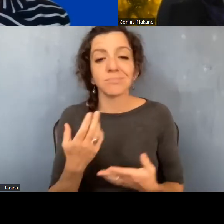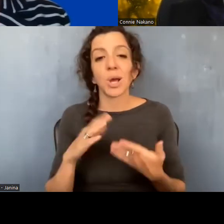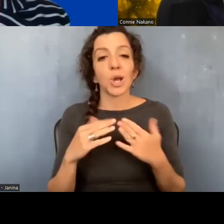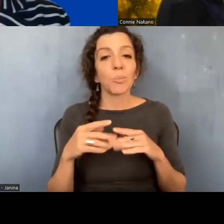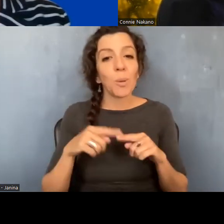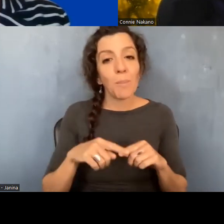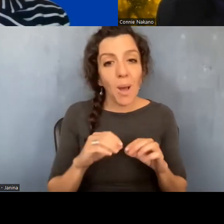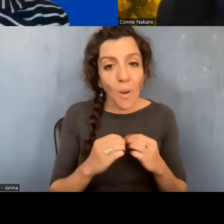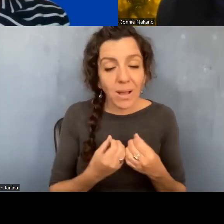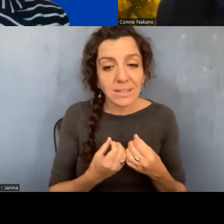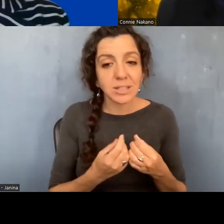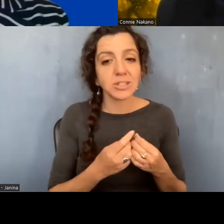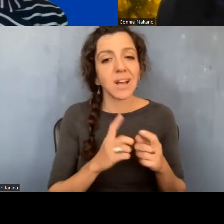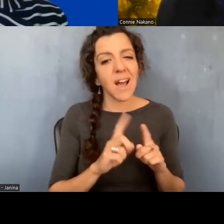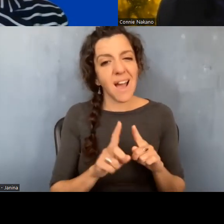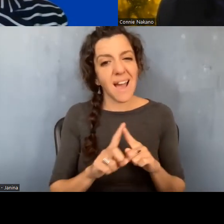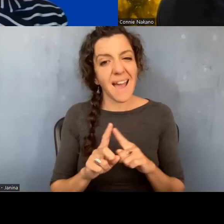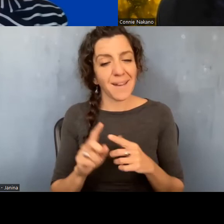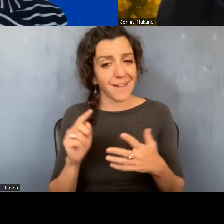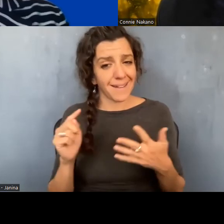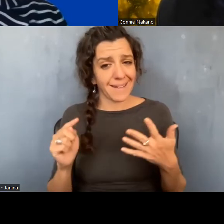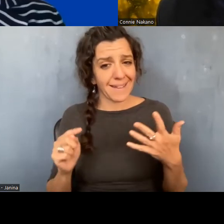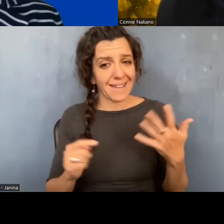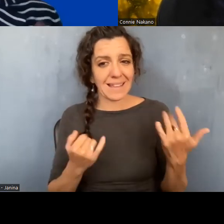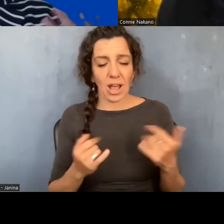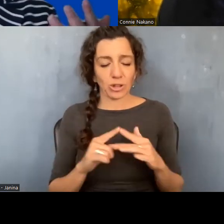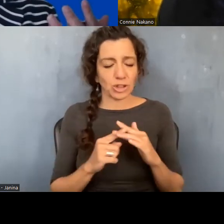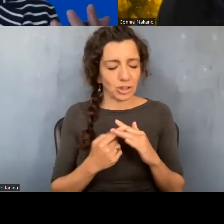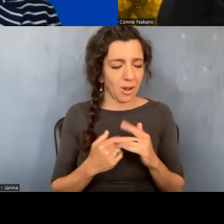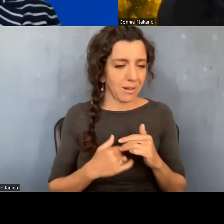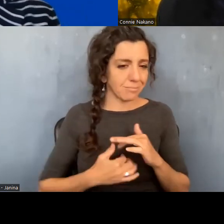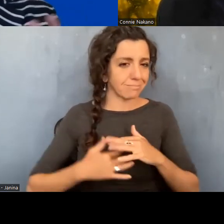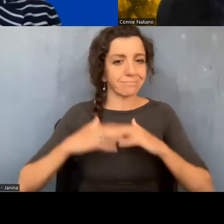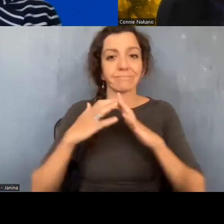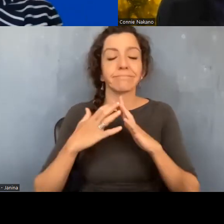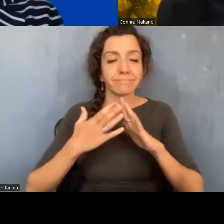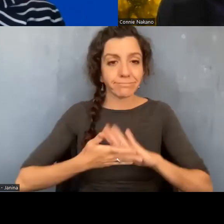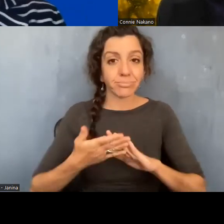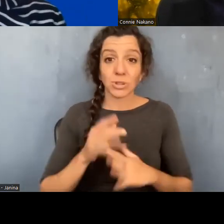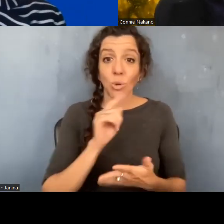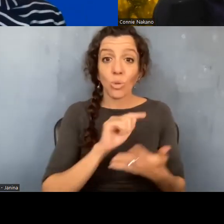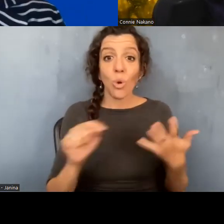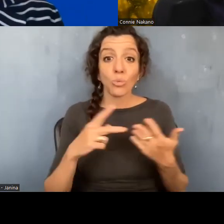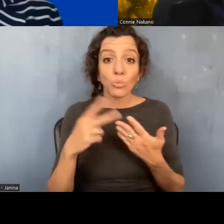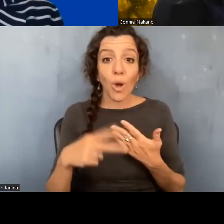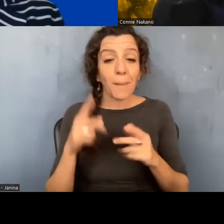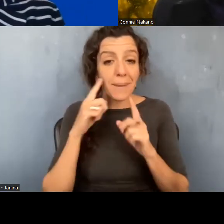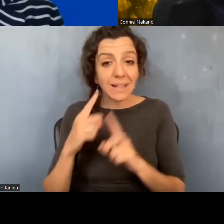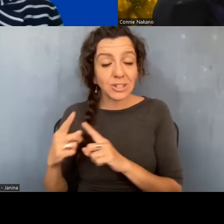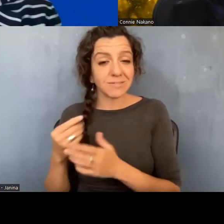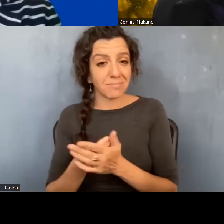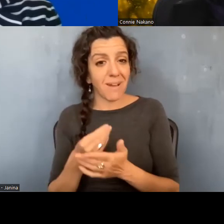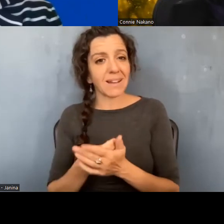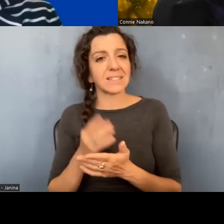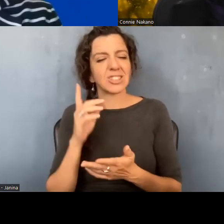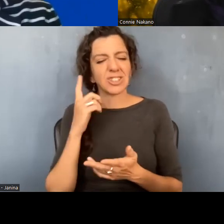community-based organizations. And those initiatives are just now getting off the ground. So those programs and initiatives and dollars have